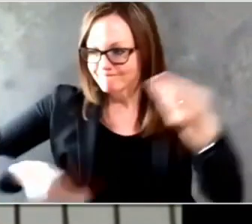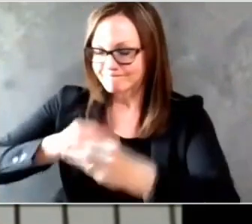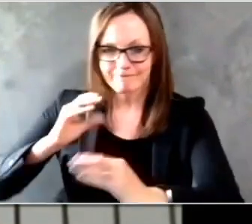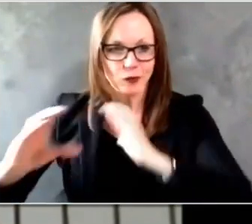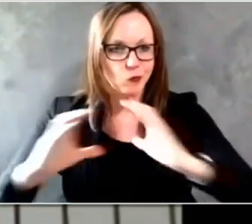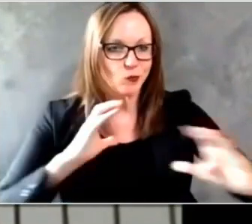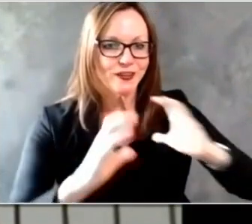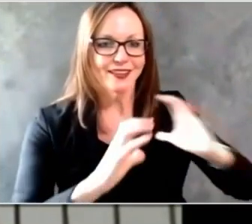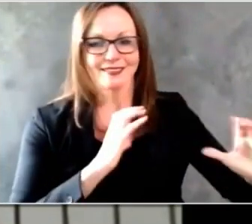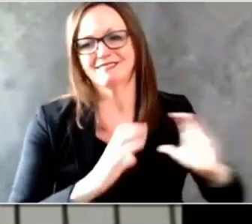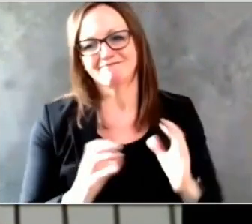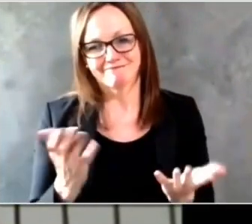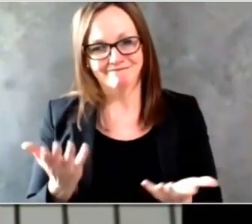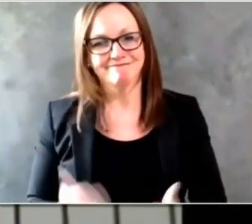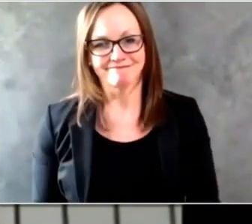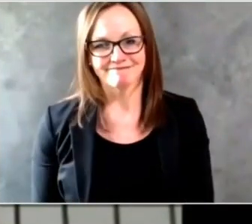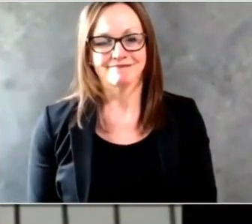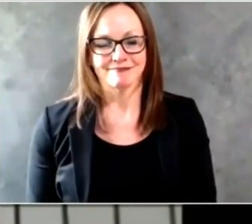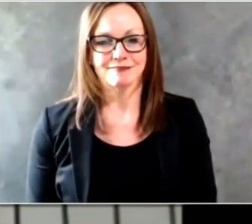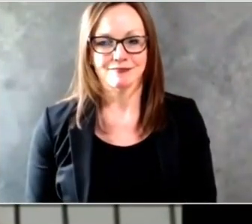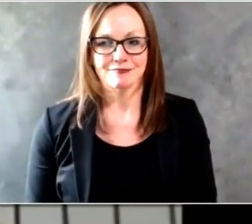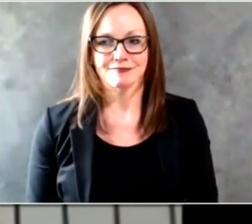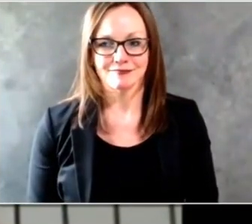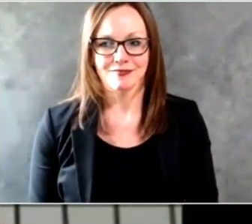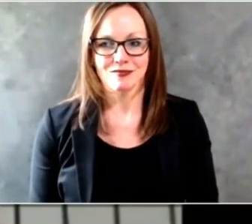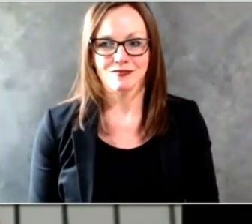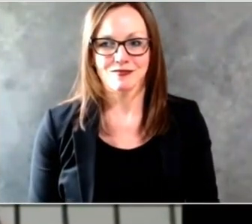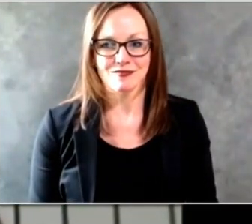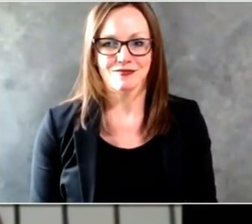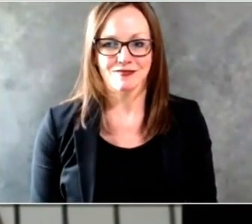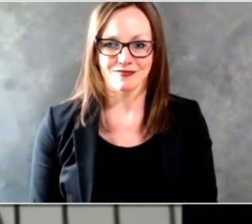Yeah, do you have concerns about schools reopening in the state?